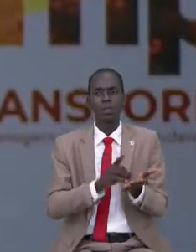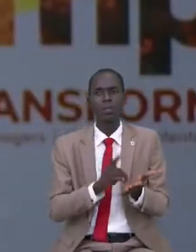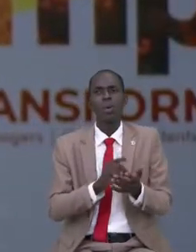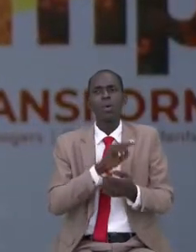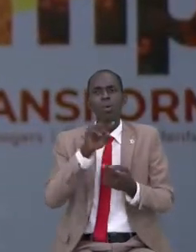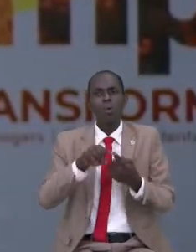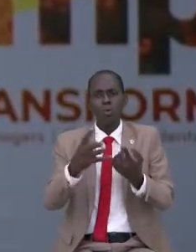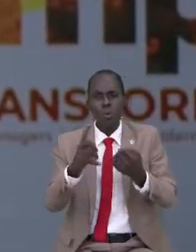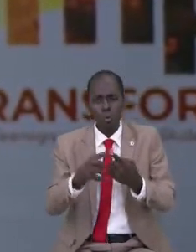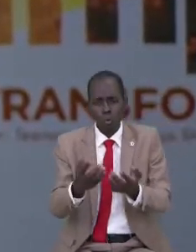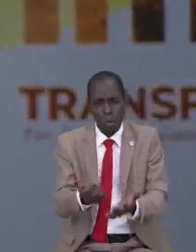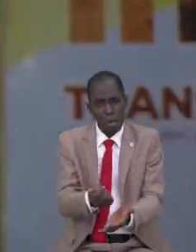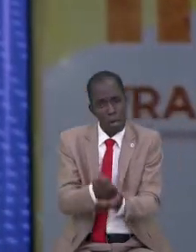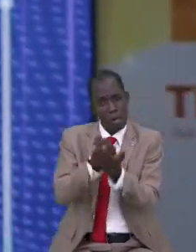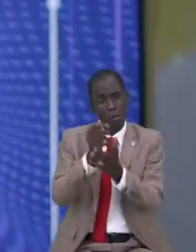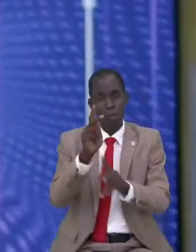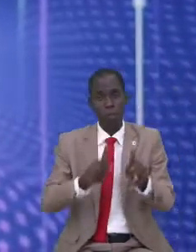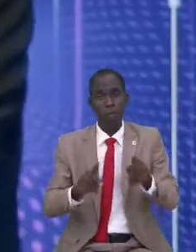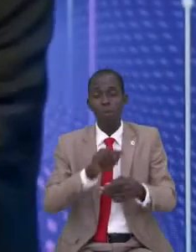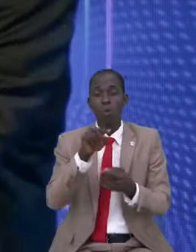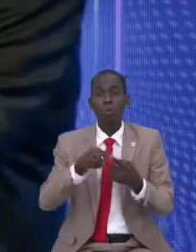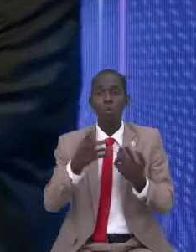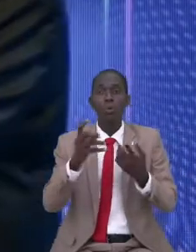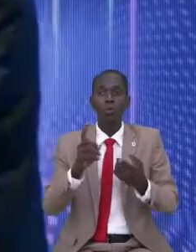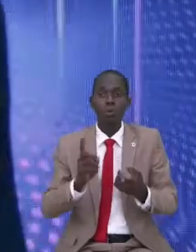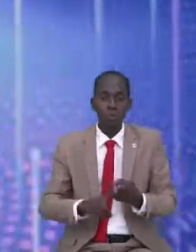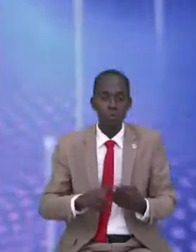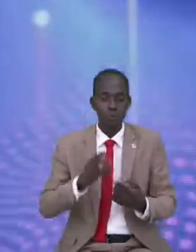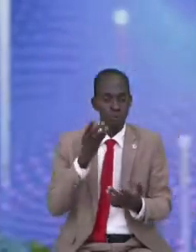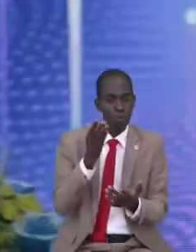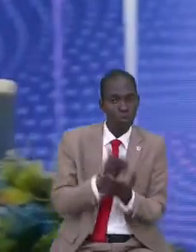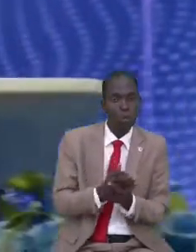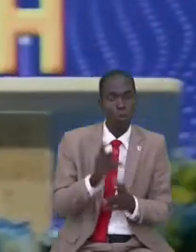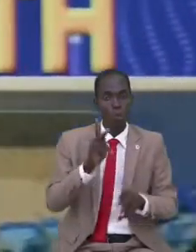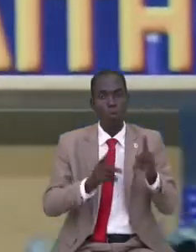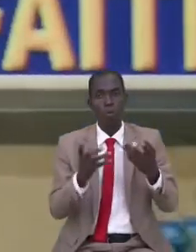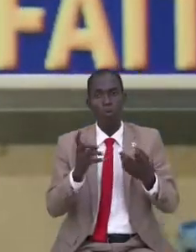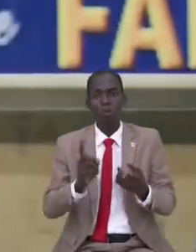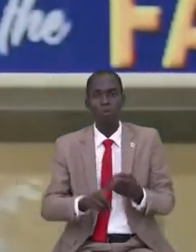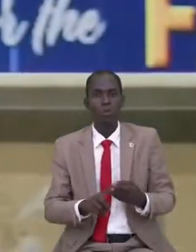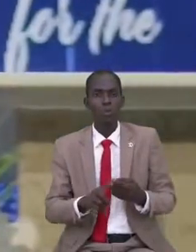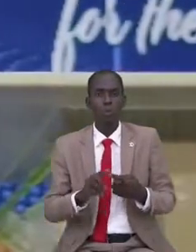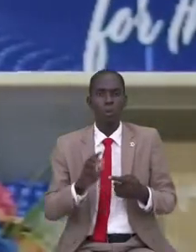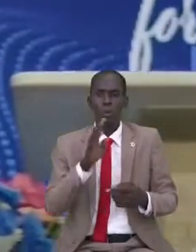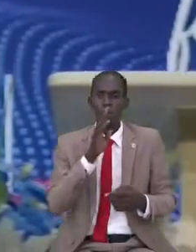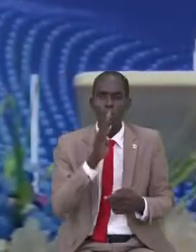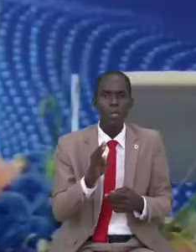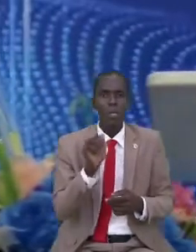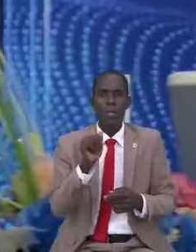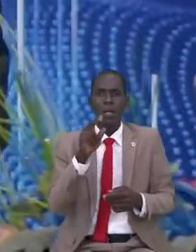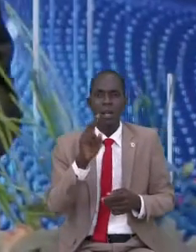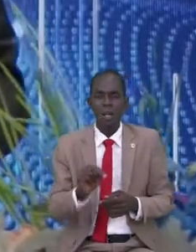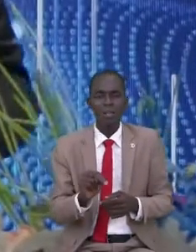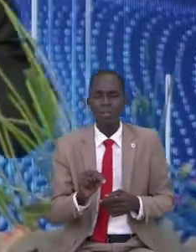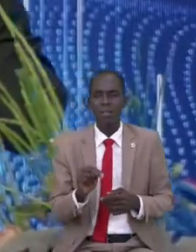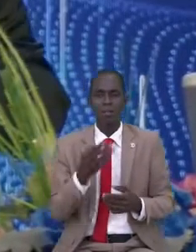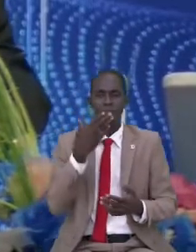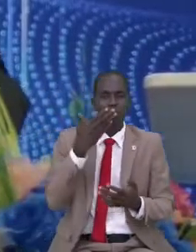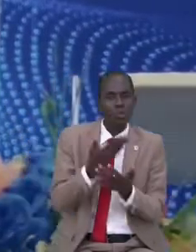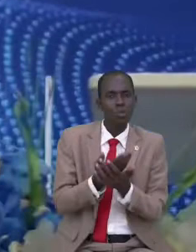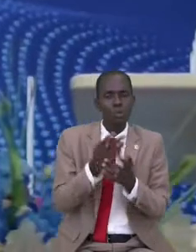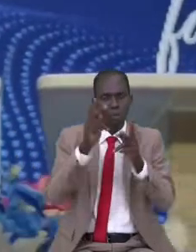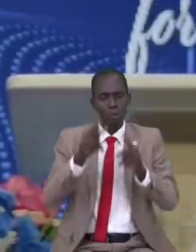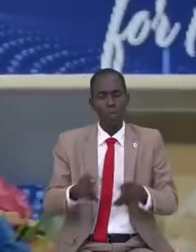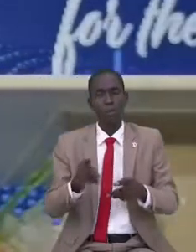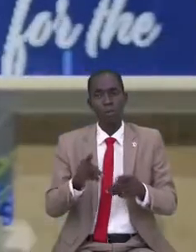to help people, and when you want to restore people, and when you want to be an agent of redemption to